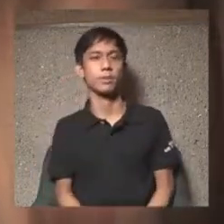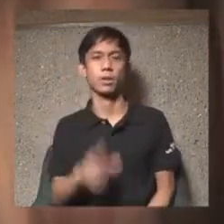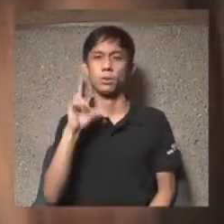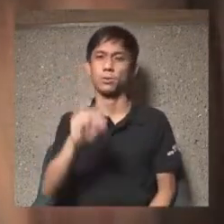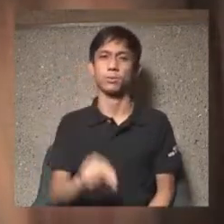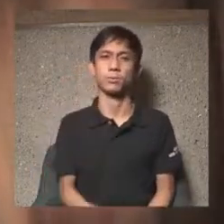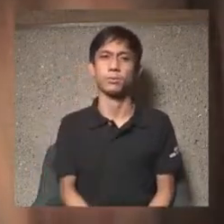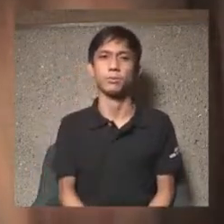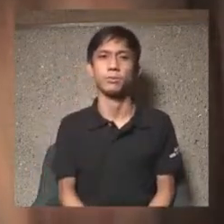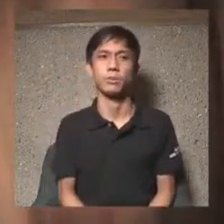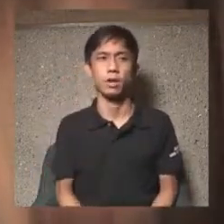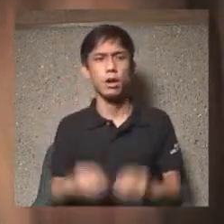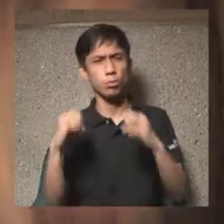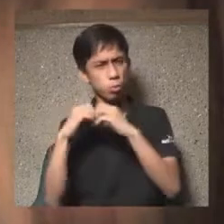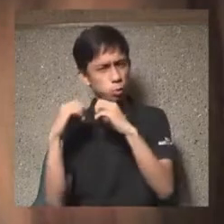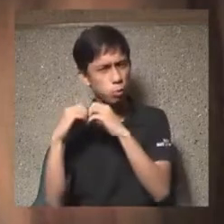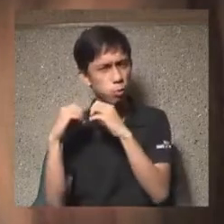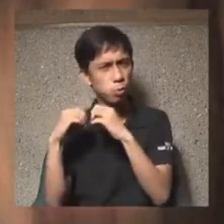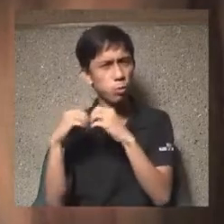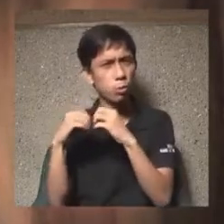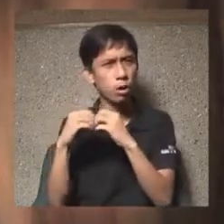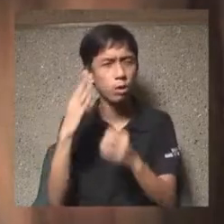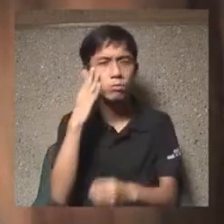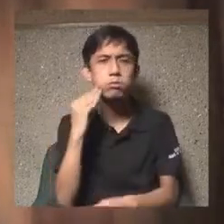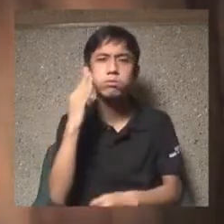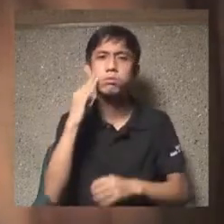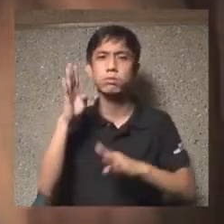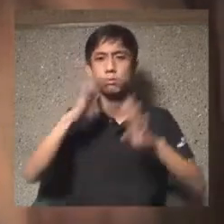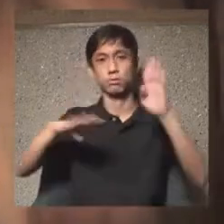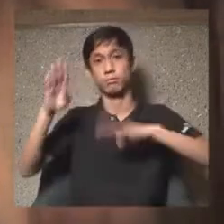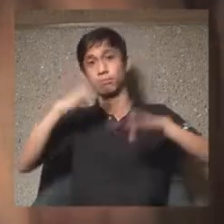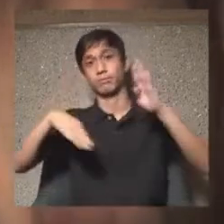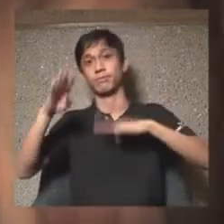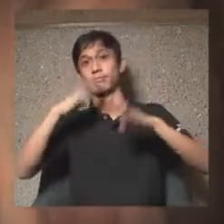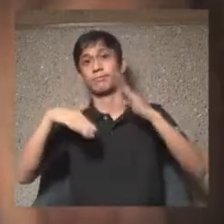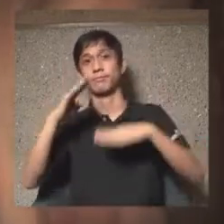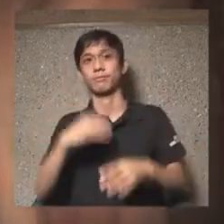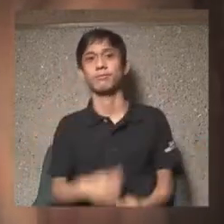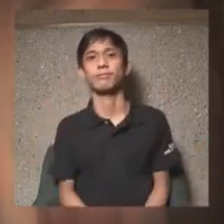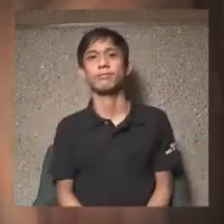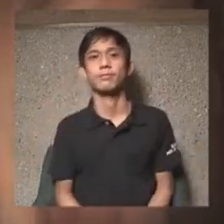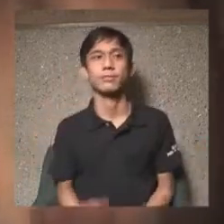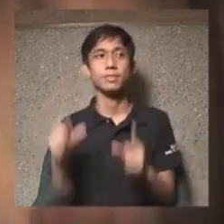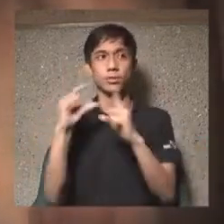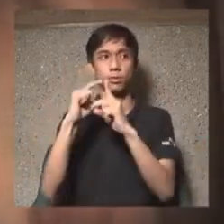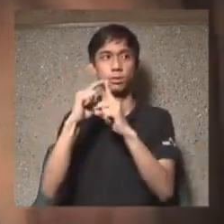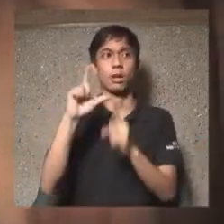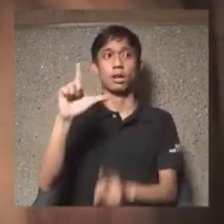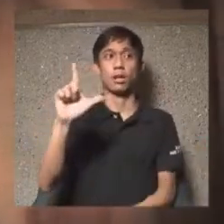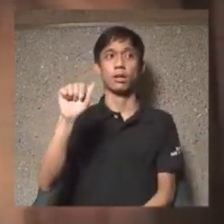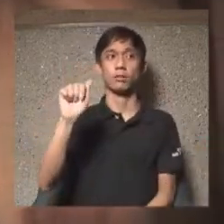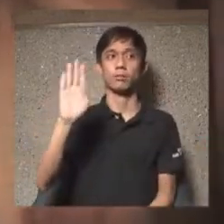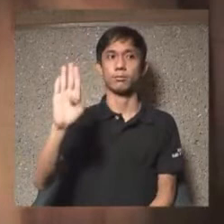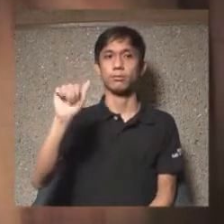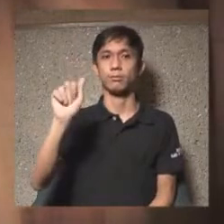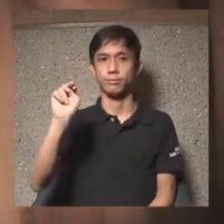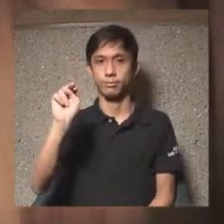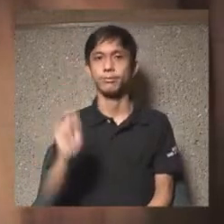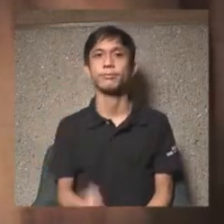I mentioned his name earlier, Laban. His uncle became his father-in-law. Here's the